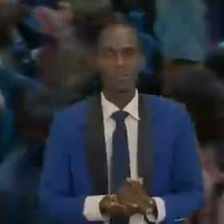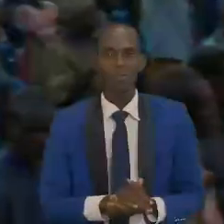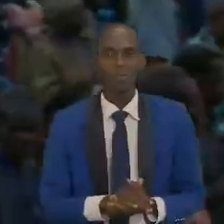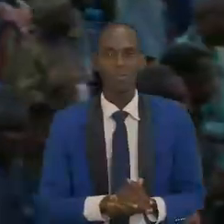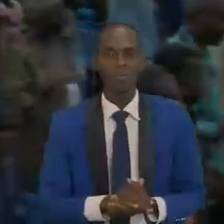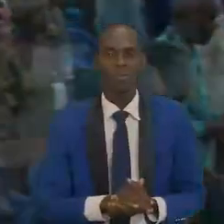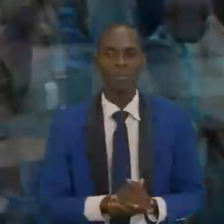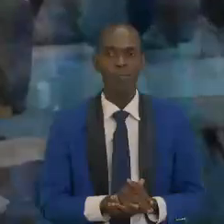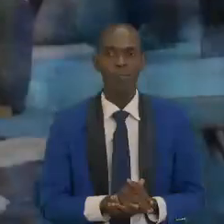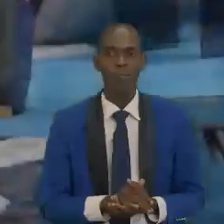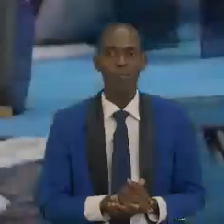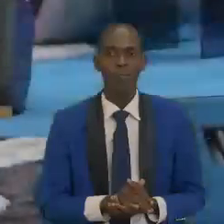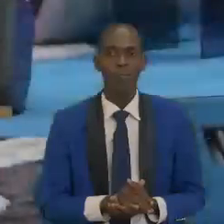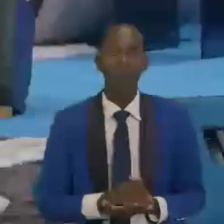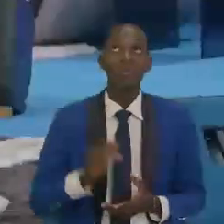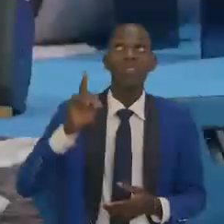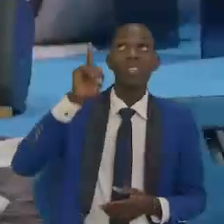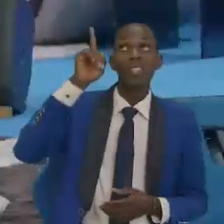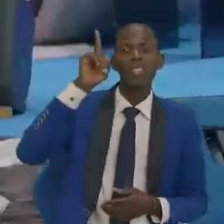He is the giver.